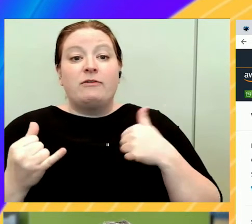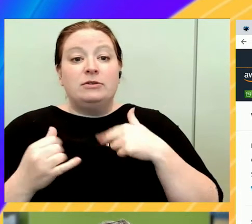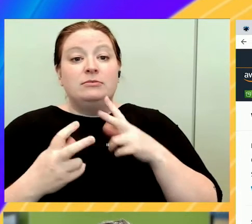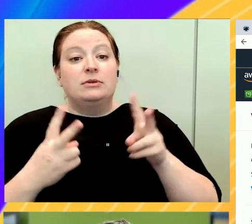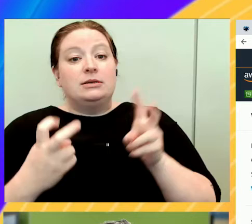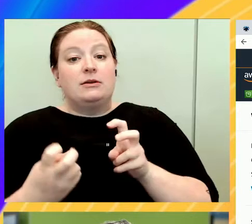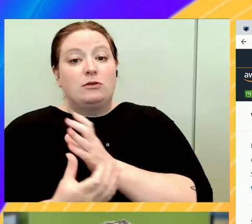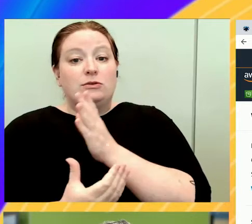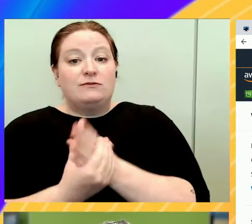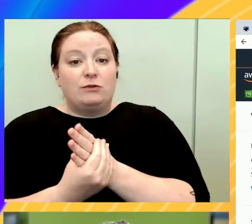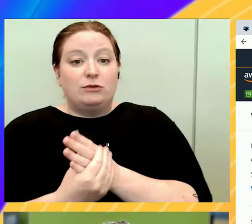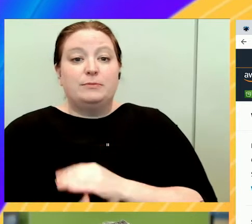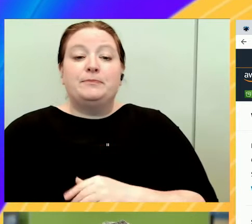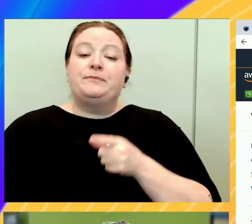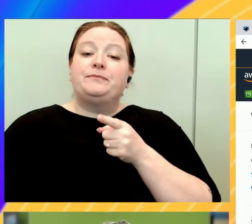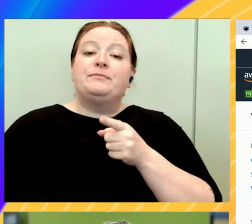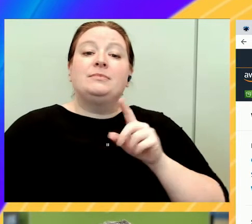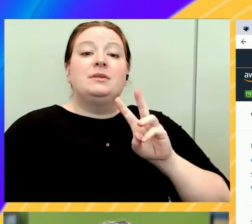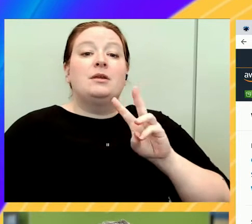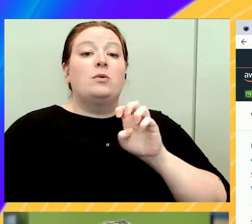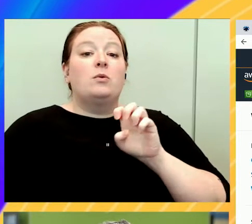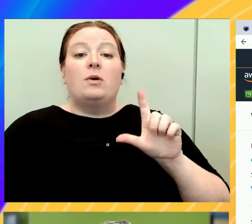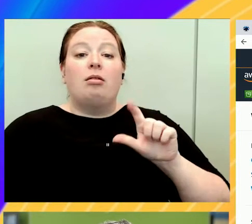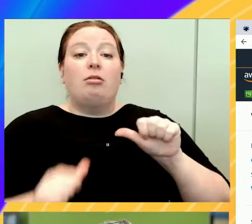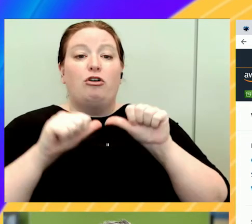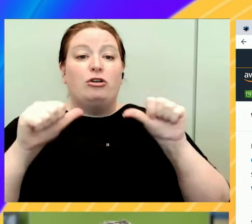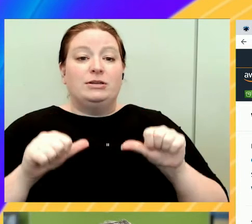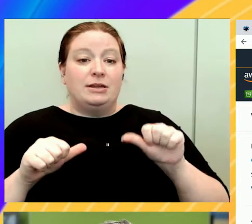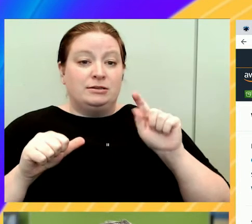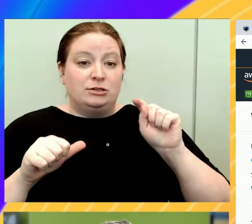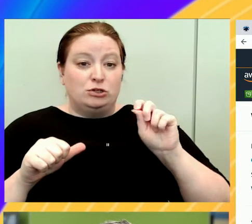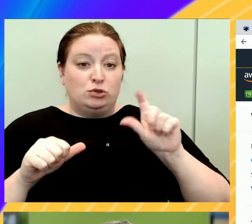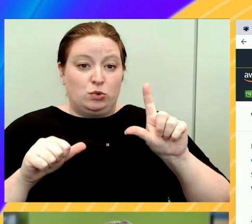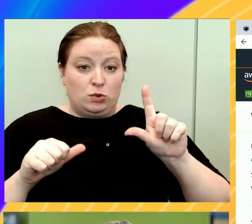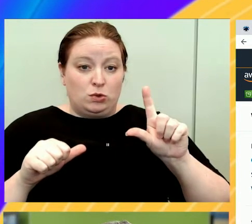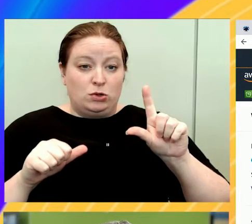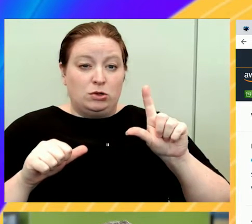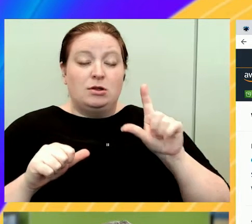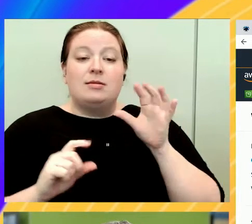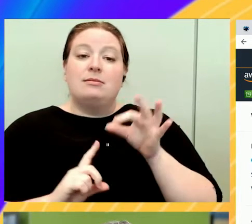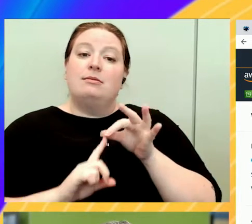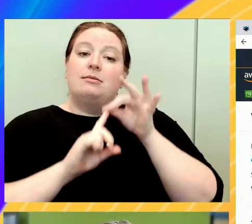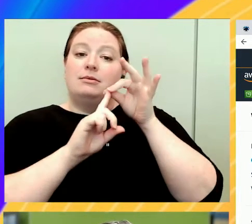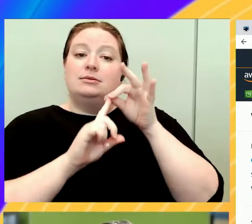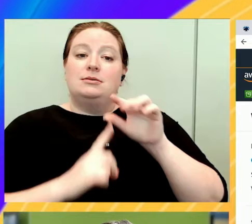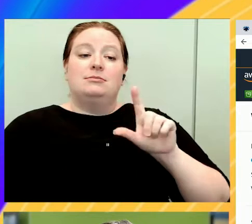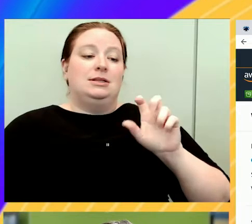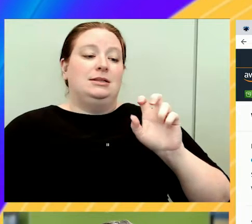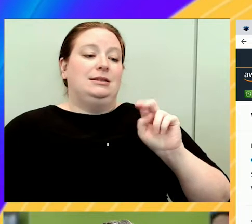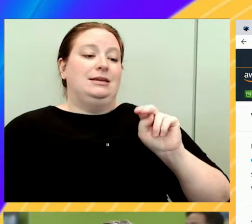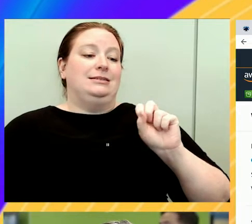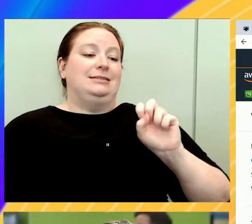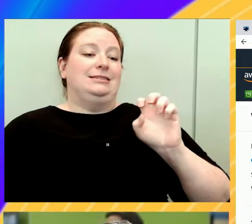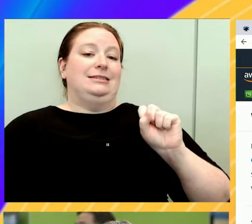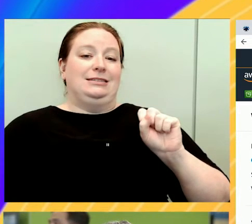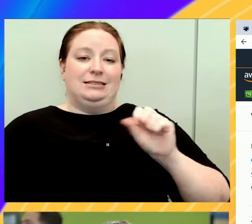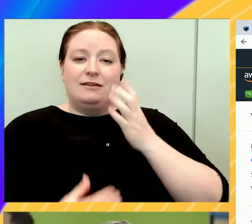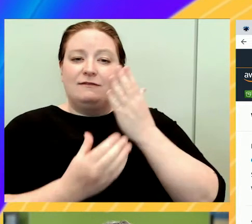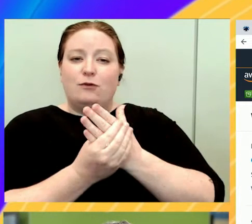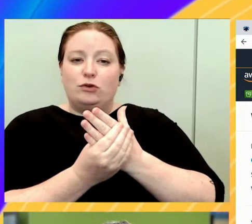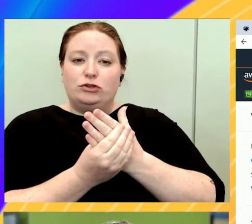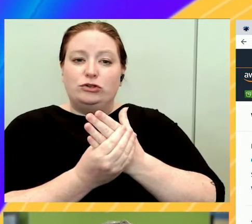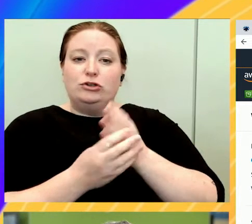Returning to the Well-Architected tool, I would go to the Custom Lenses folder, create a custom lens,